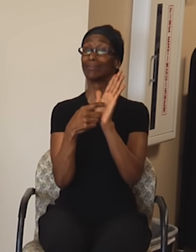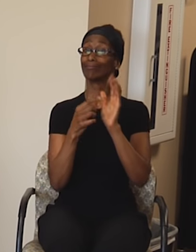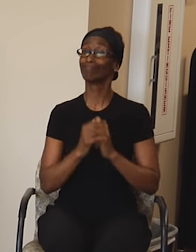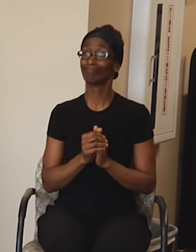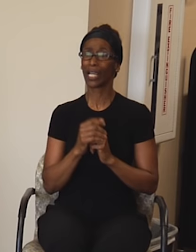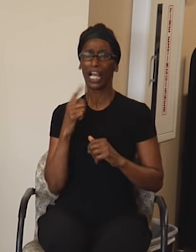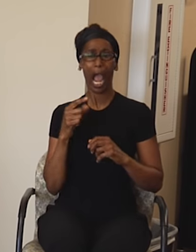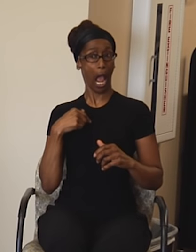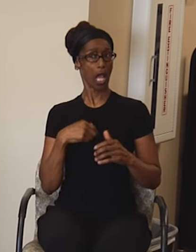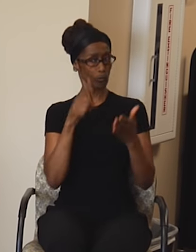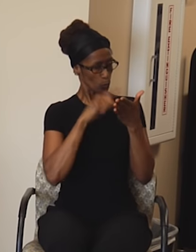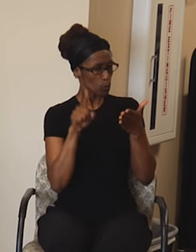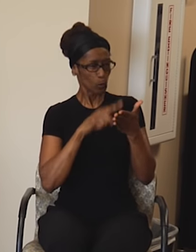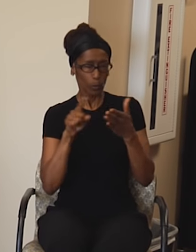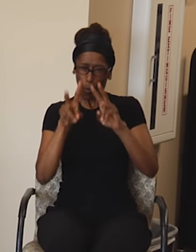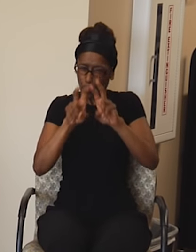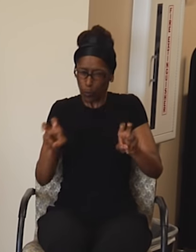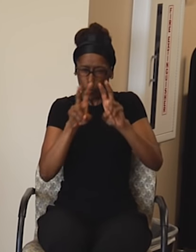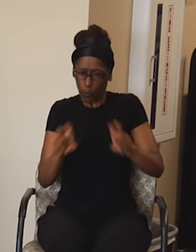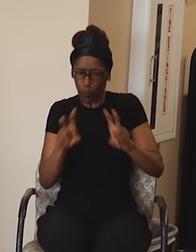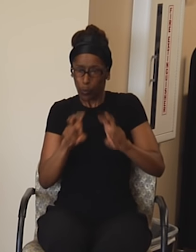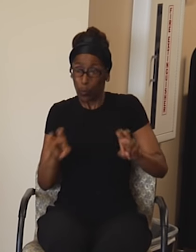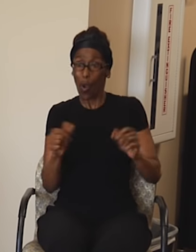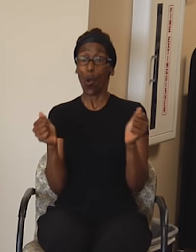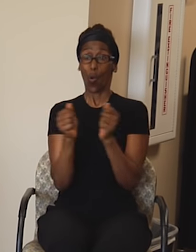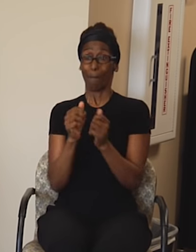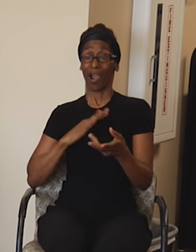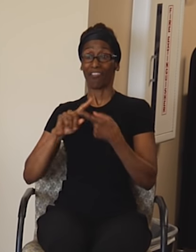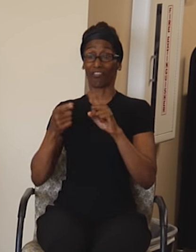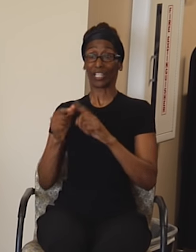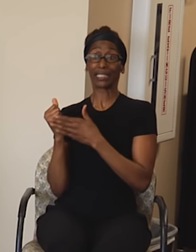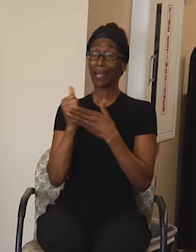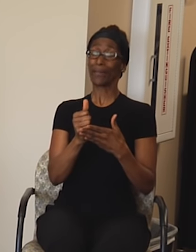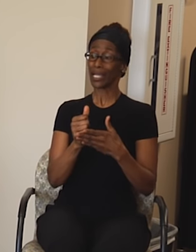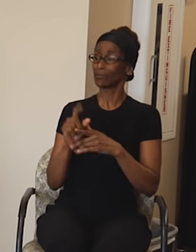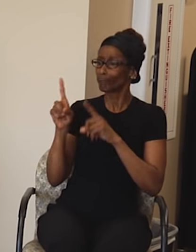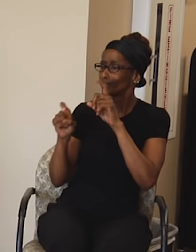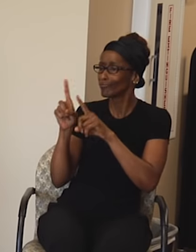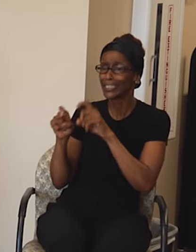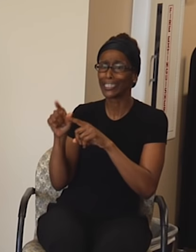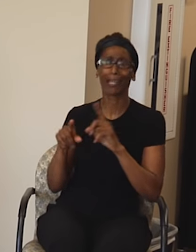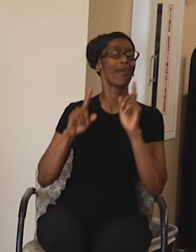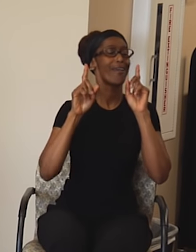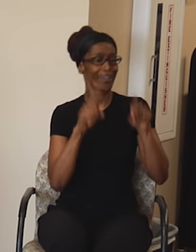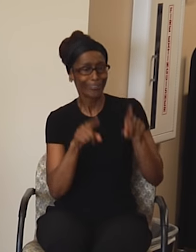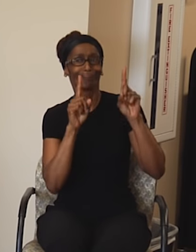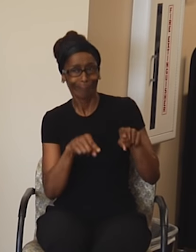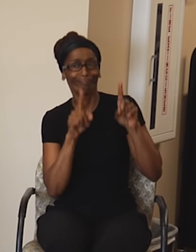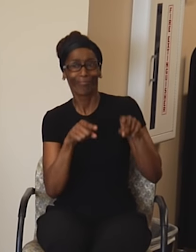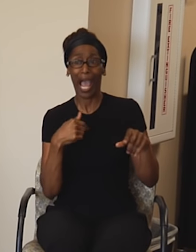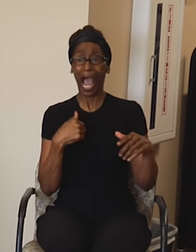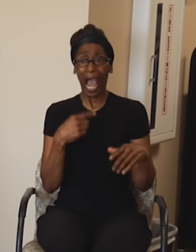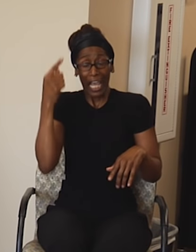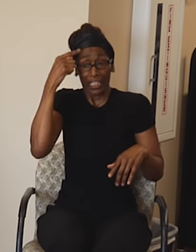a lot of research and with Steve's help he answered every question and I just felt that this was a wrong that needed